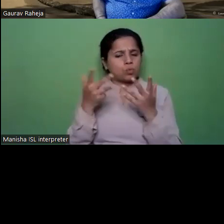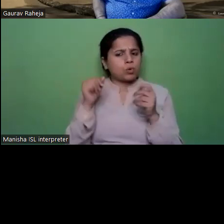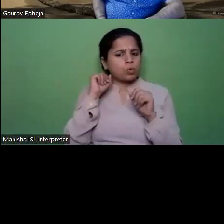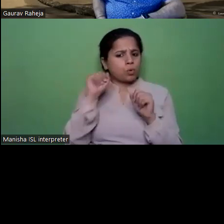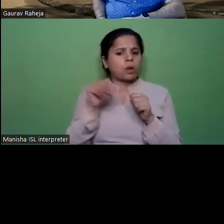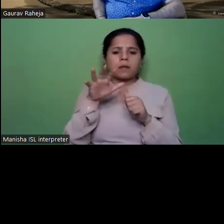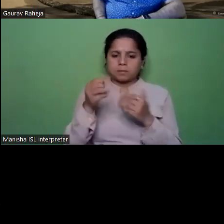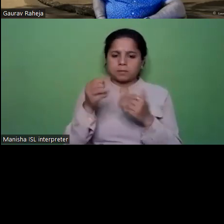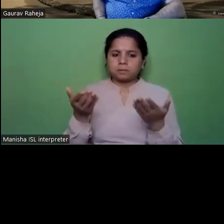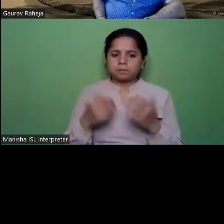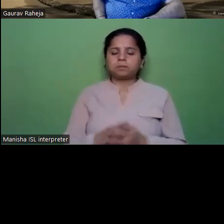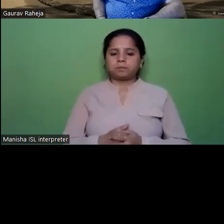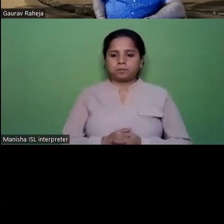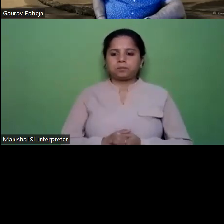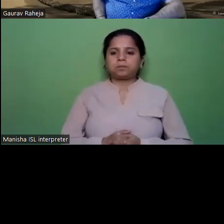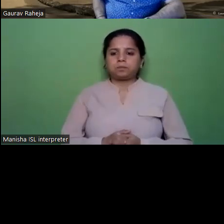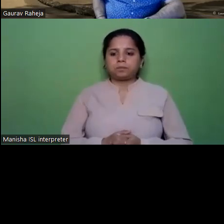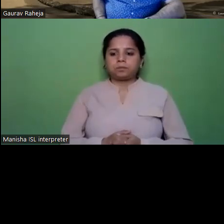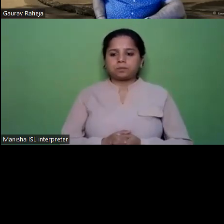existence, right?